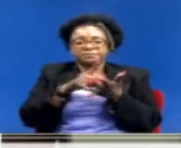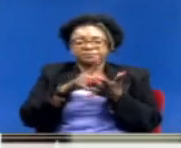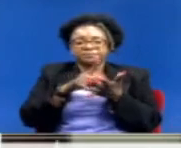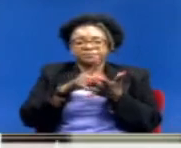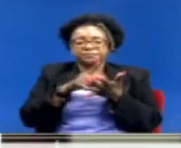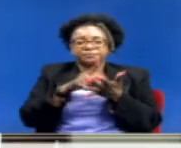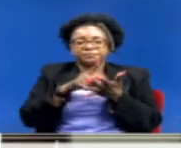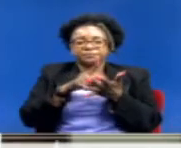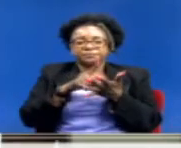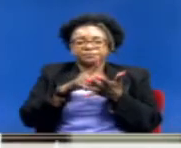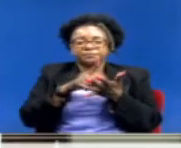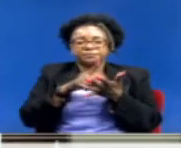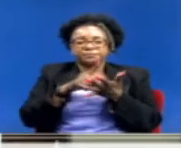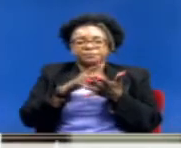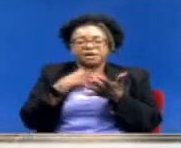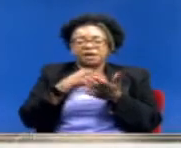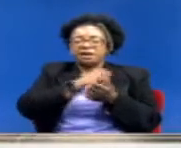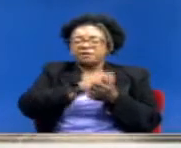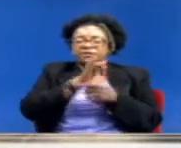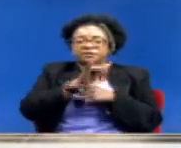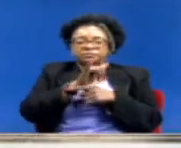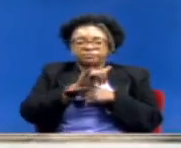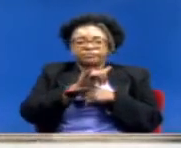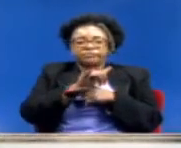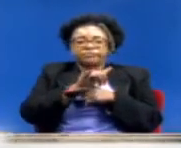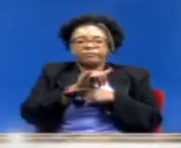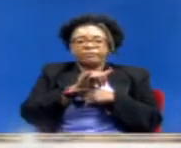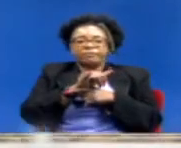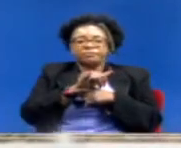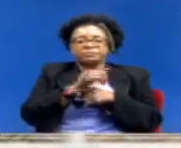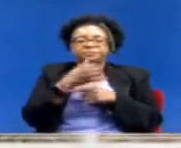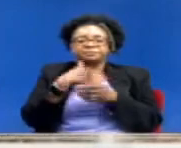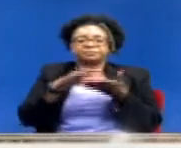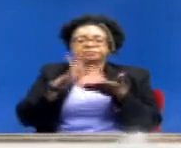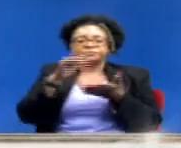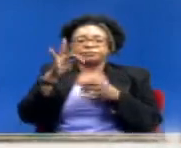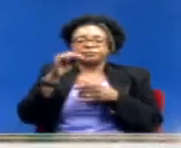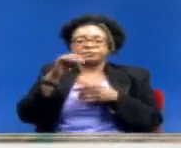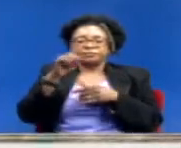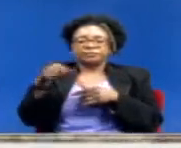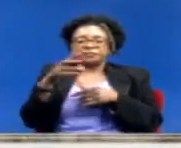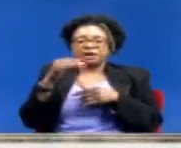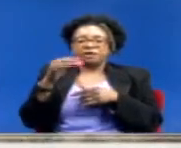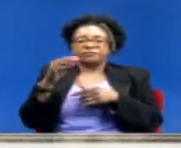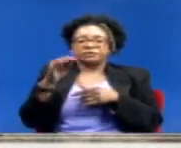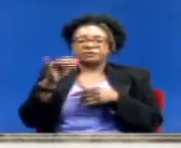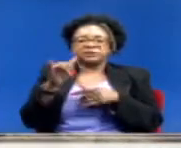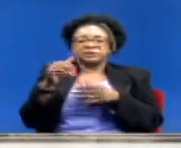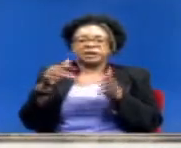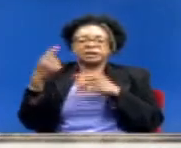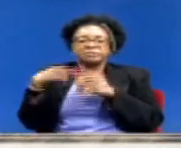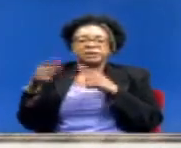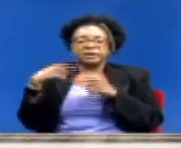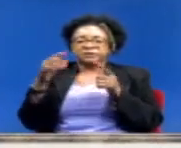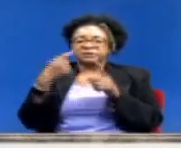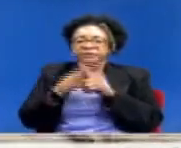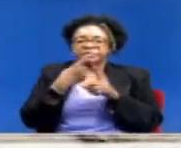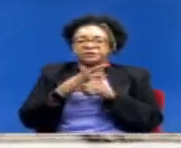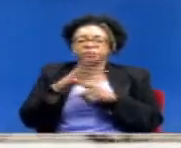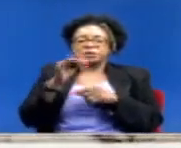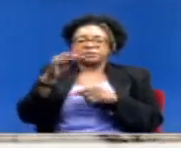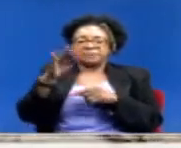and I really love those. Despite having had more than 30,000 combined skydives and experienced hundreds of wingsuit flying together,